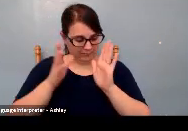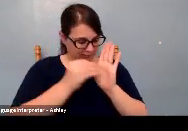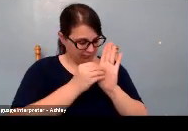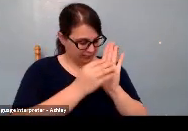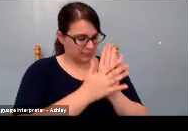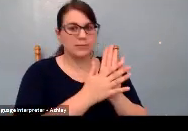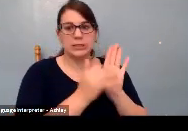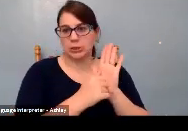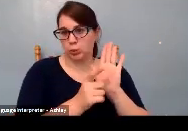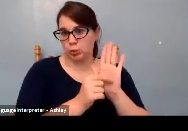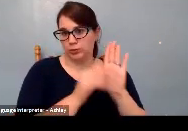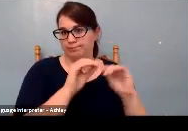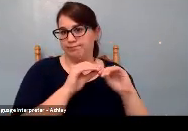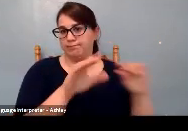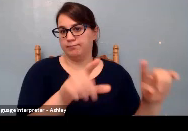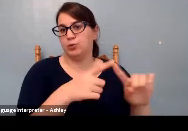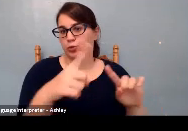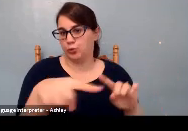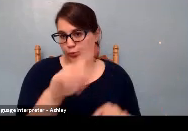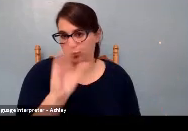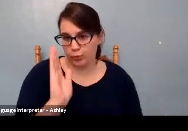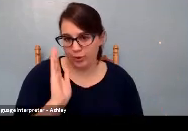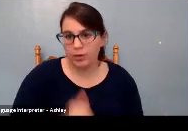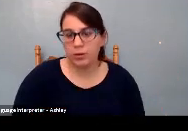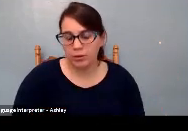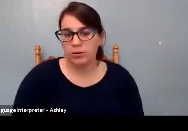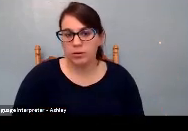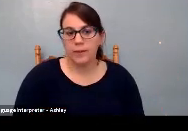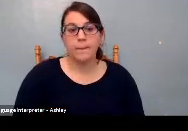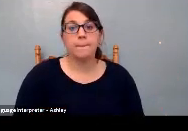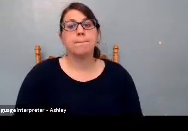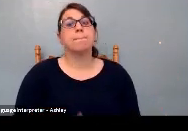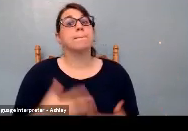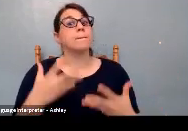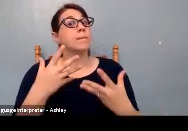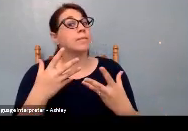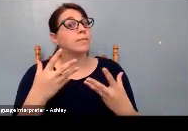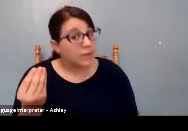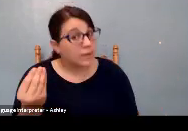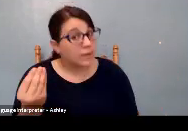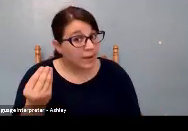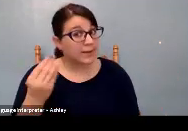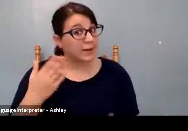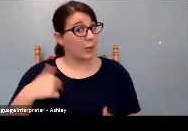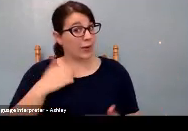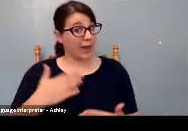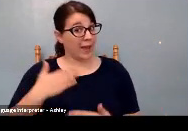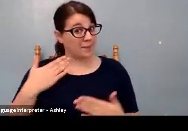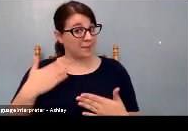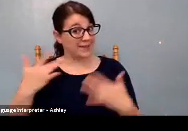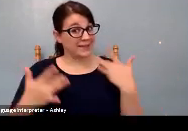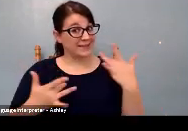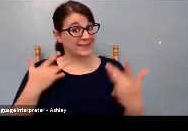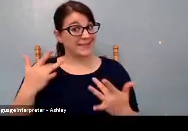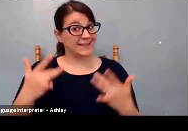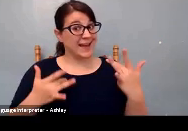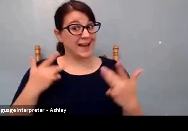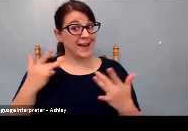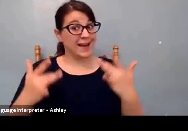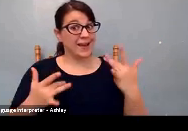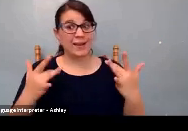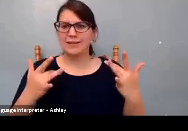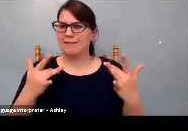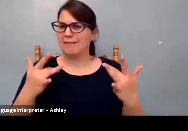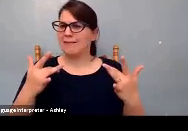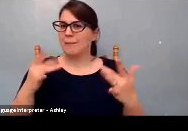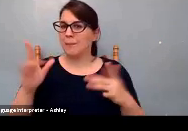our newsletters moving forward. And we're really happy and excited that we are offering testimonials